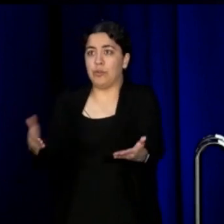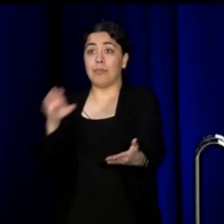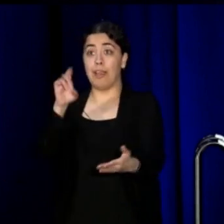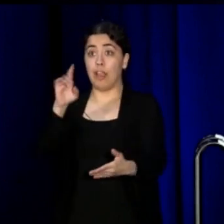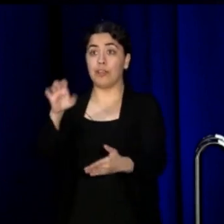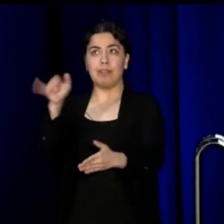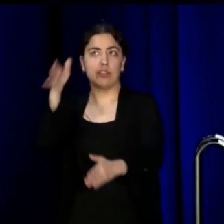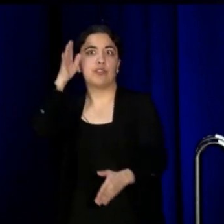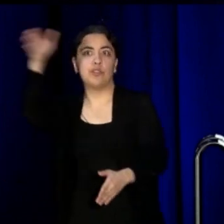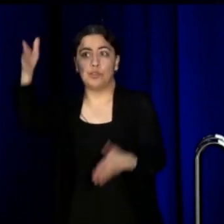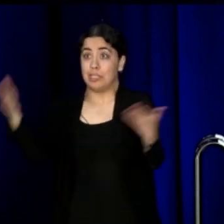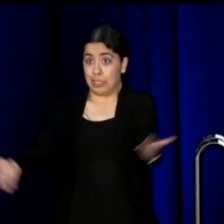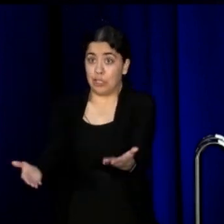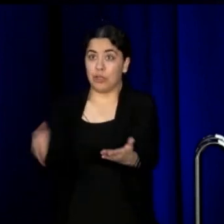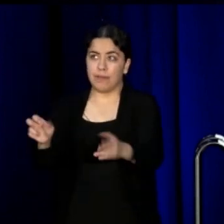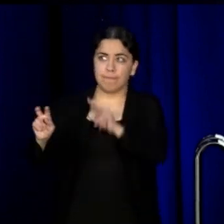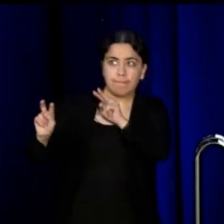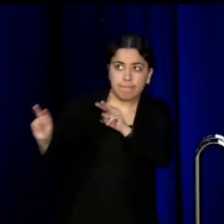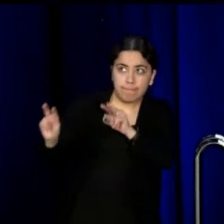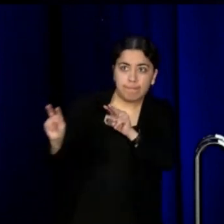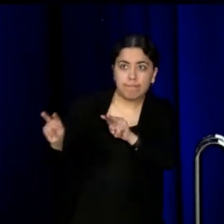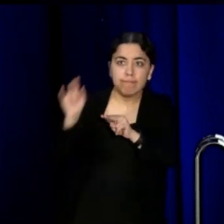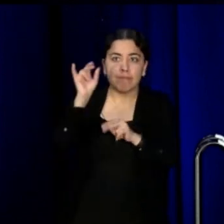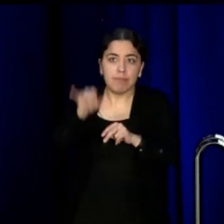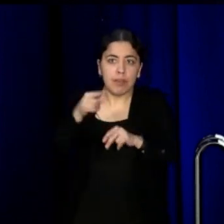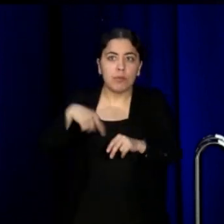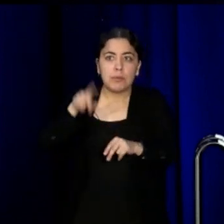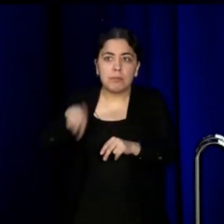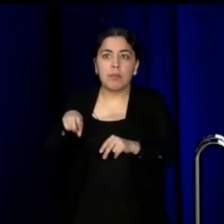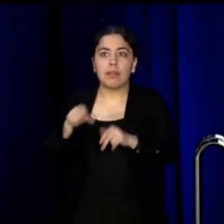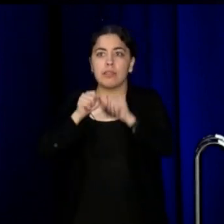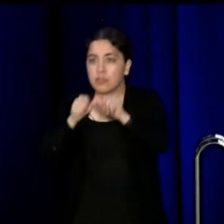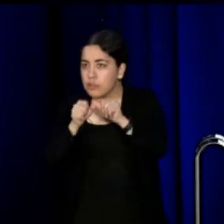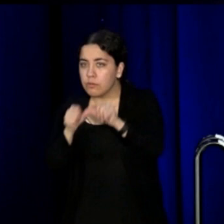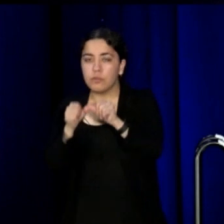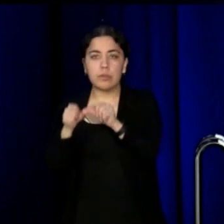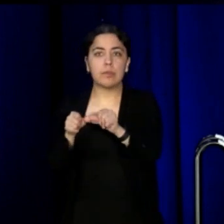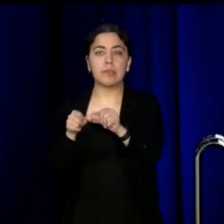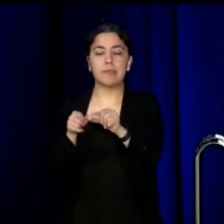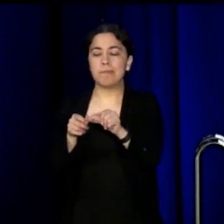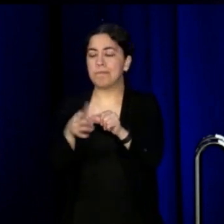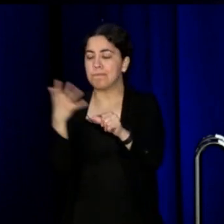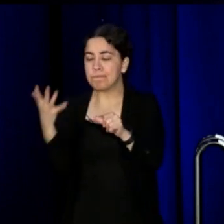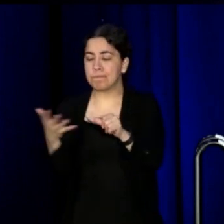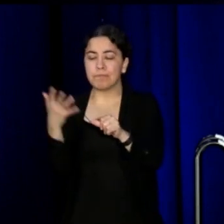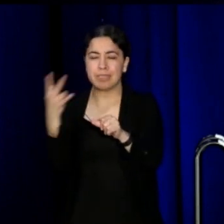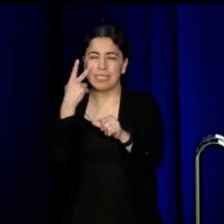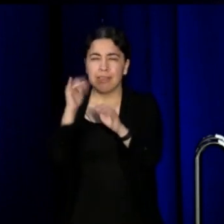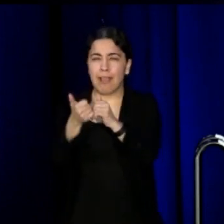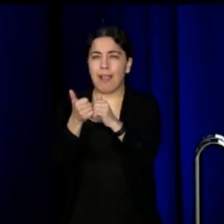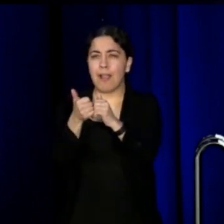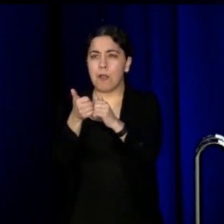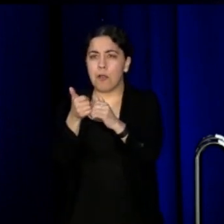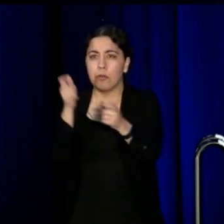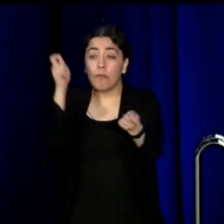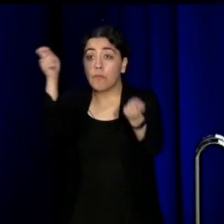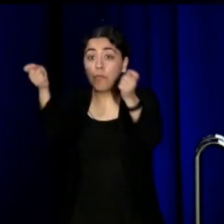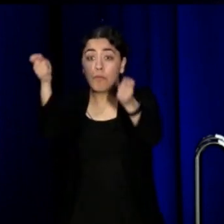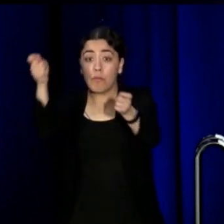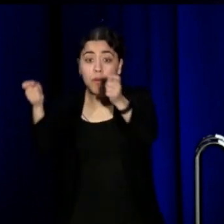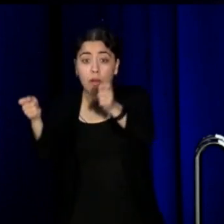It's something that we have to keep an eye on. It's something that we have to continue seeing how it evolves, how we can use it